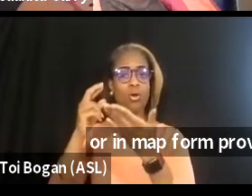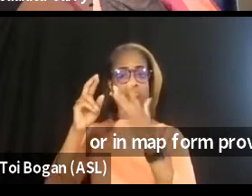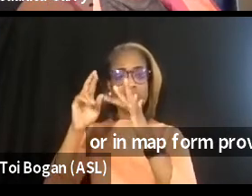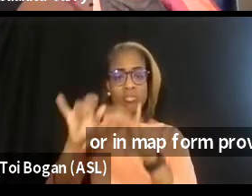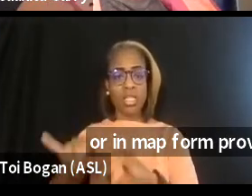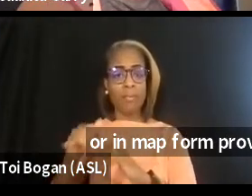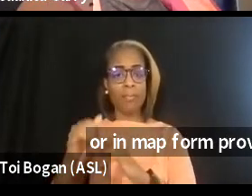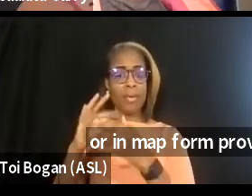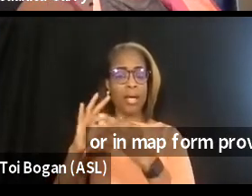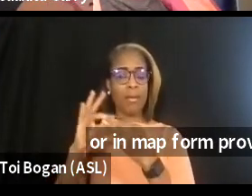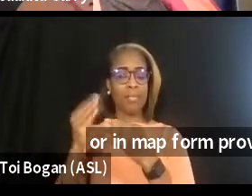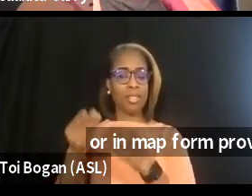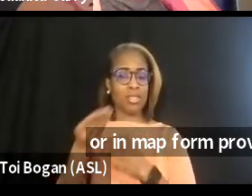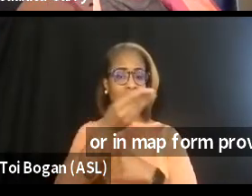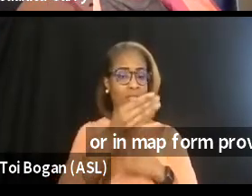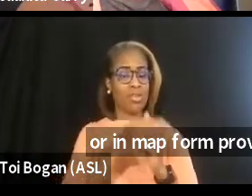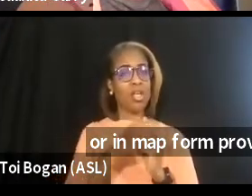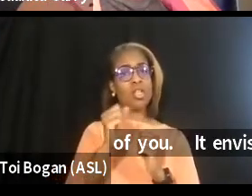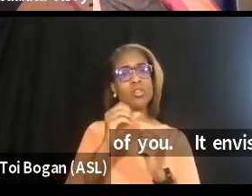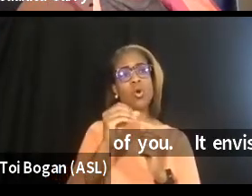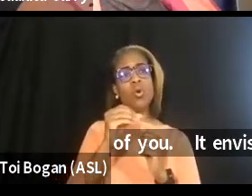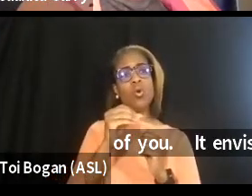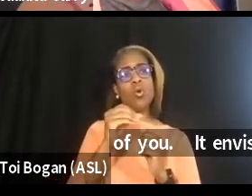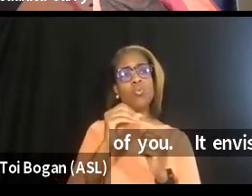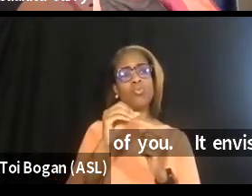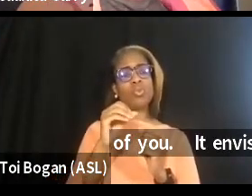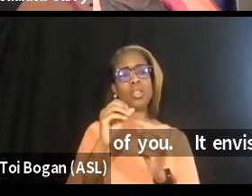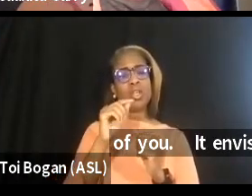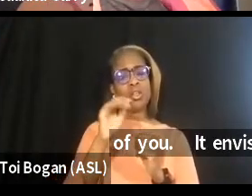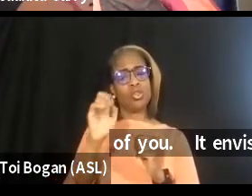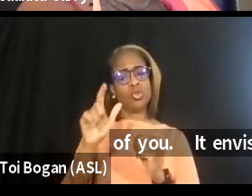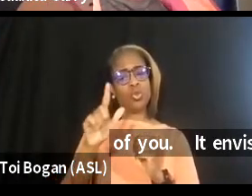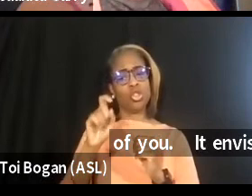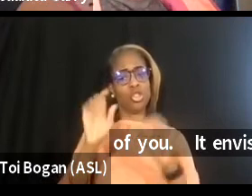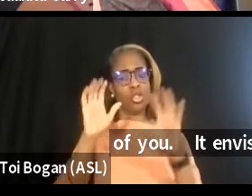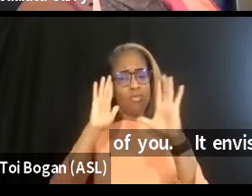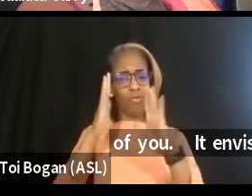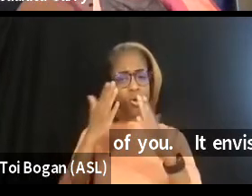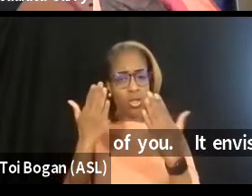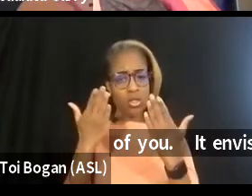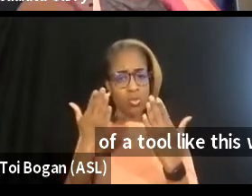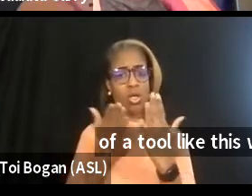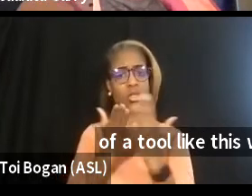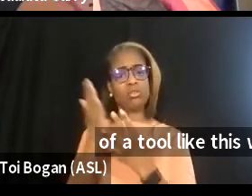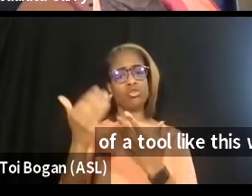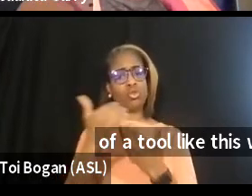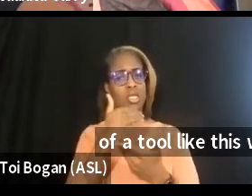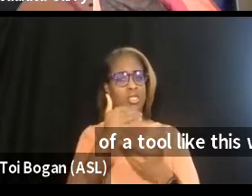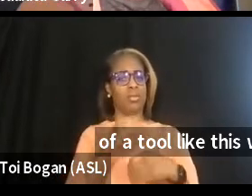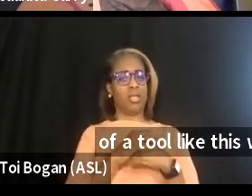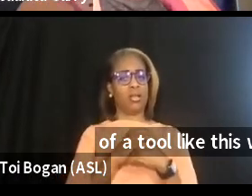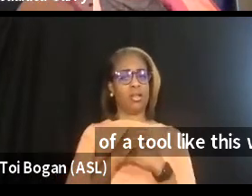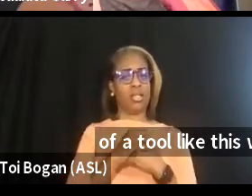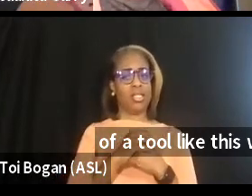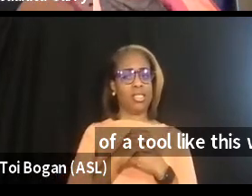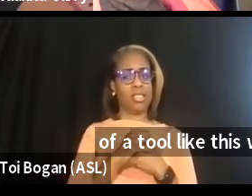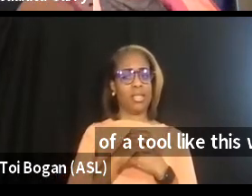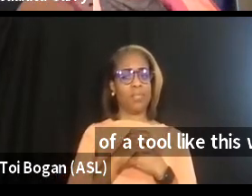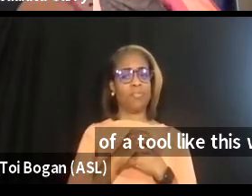I think the vision of a tool like this would really be focused on transparency, right? It